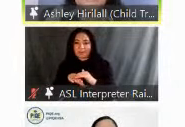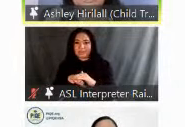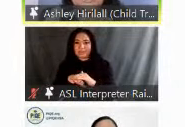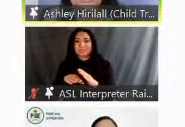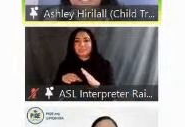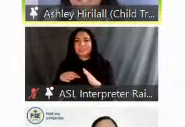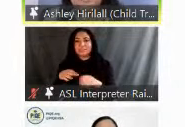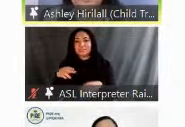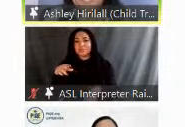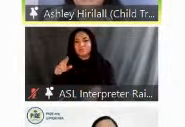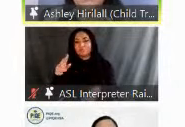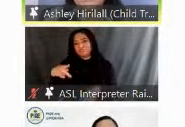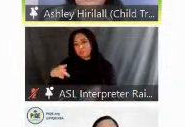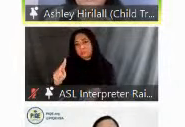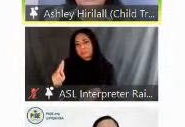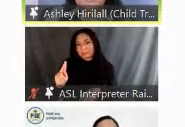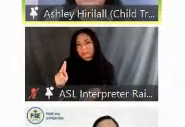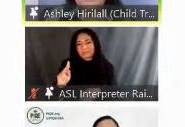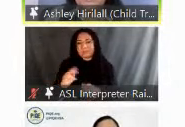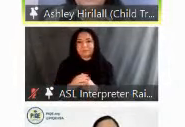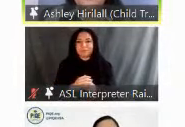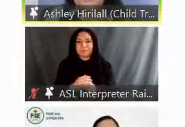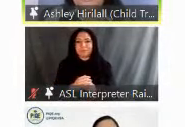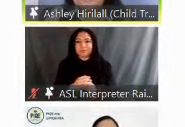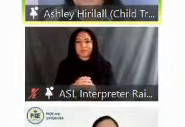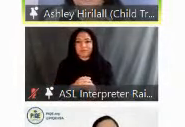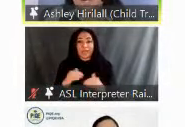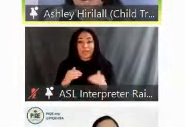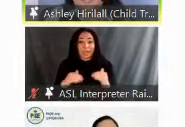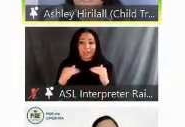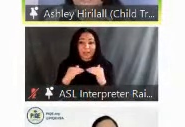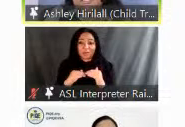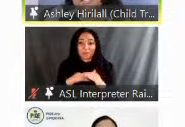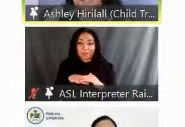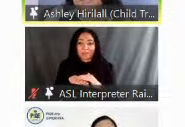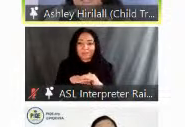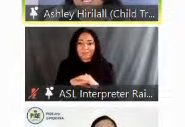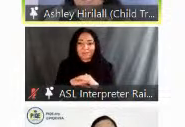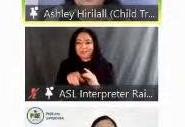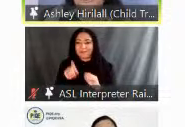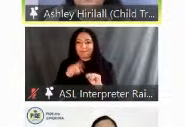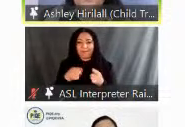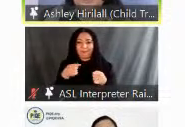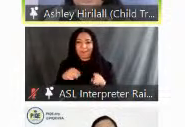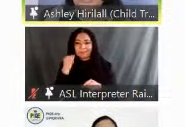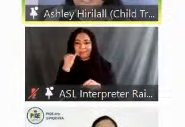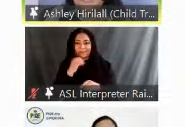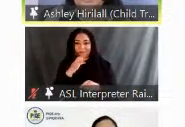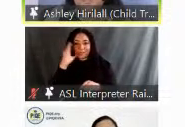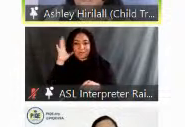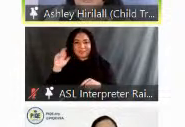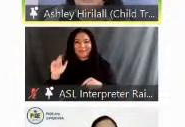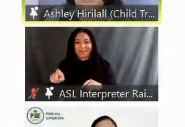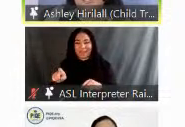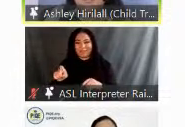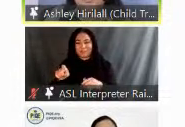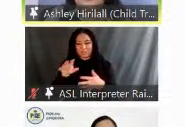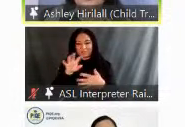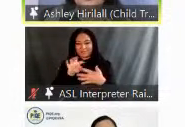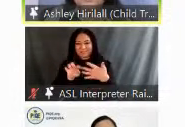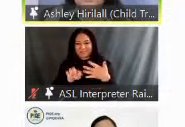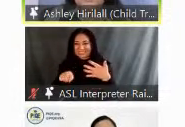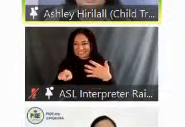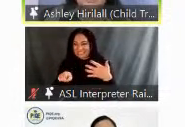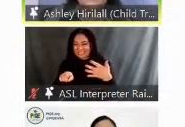in addition, equitable access is not achieved if parents have to choose which among their needs and preferences are